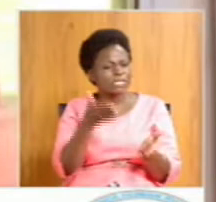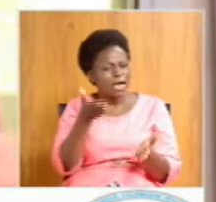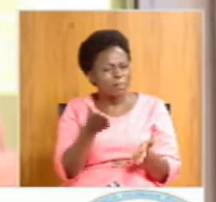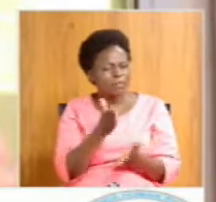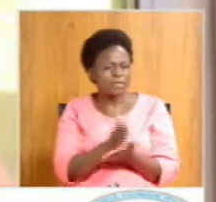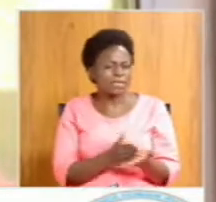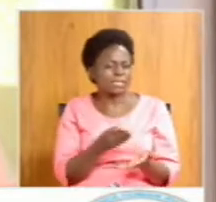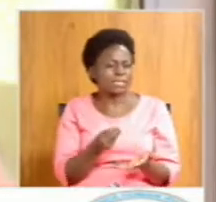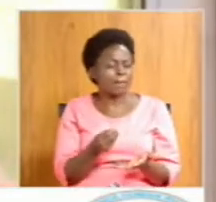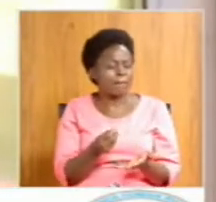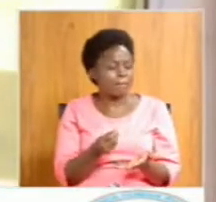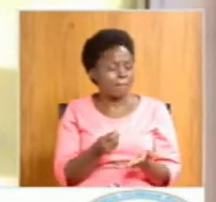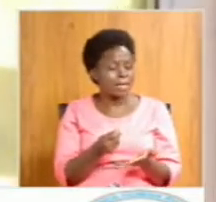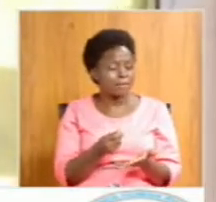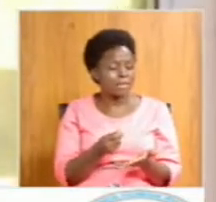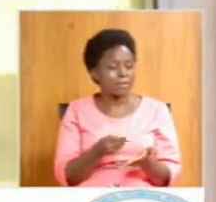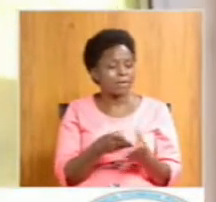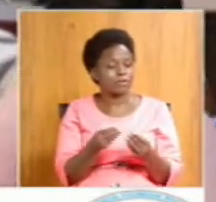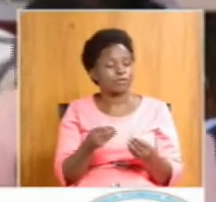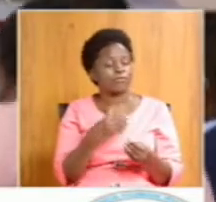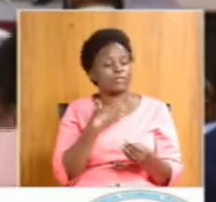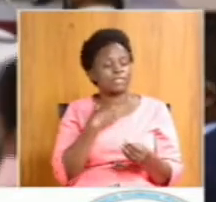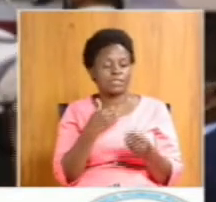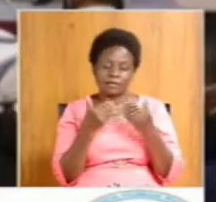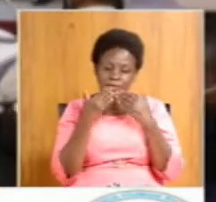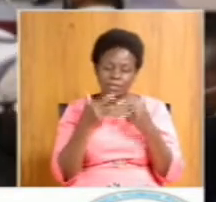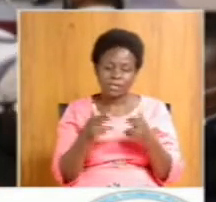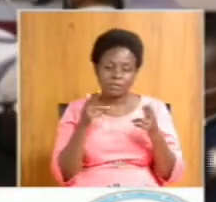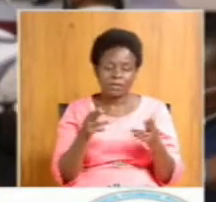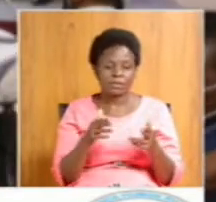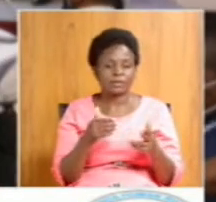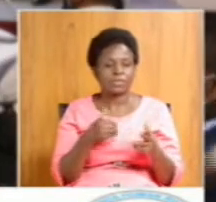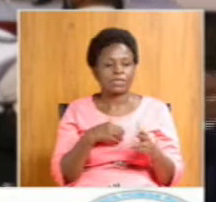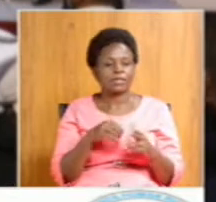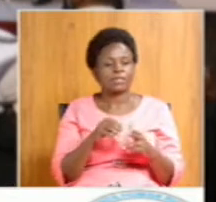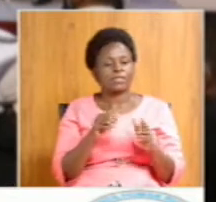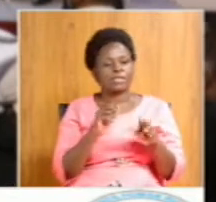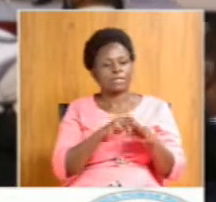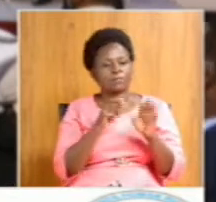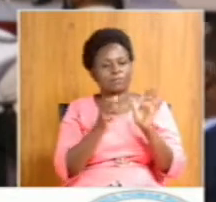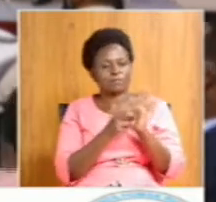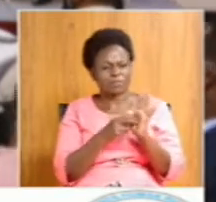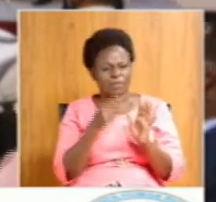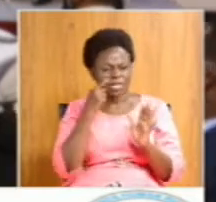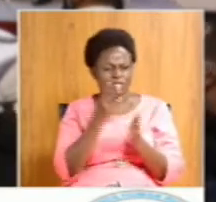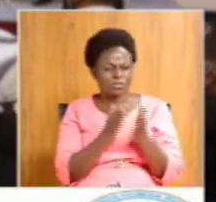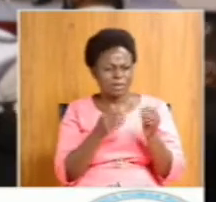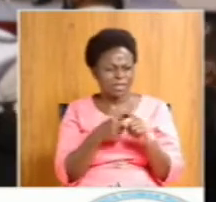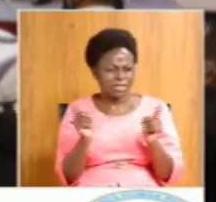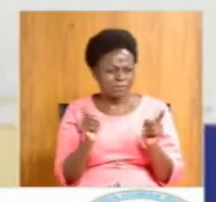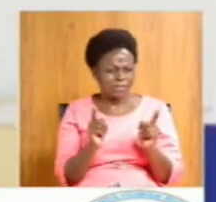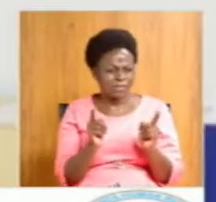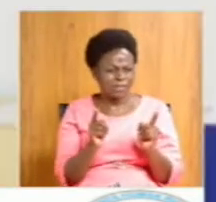funding to meet those needs. Thank you very much. Thank you very much. You know, in Ahumusa's introduction, I saw something very different.